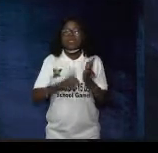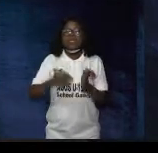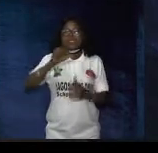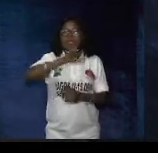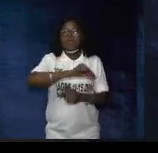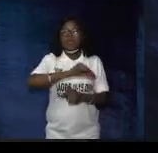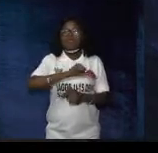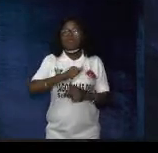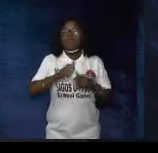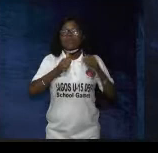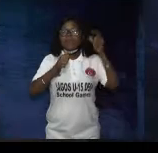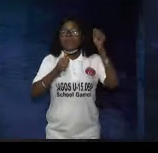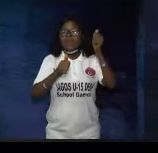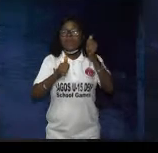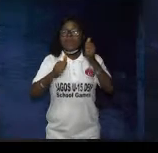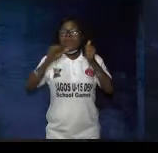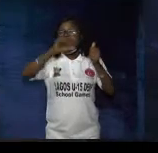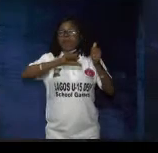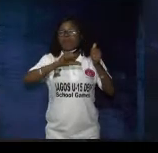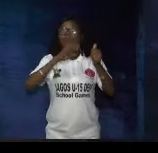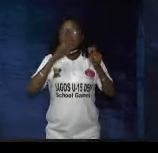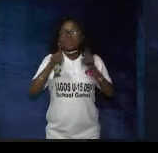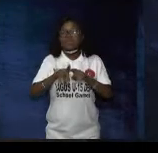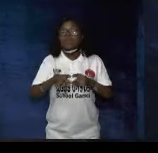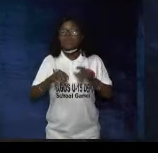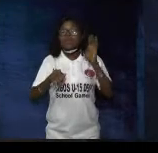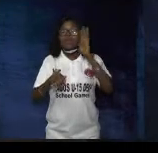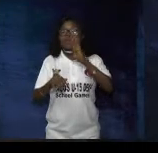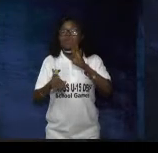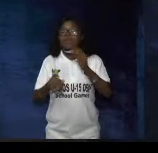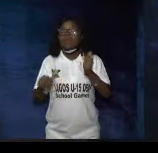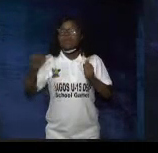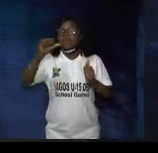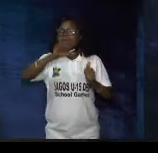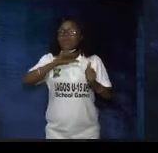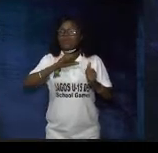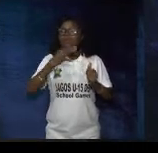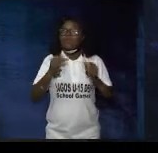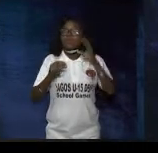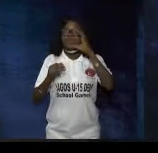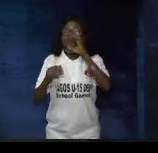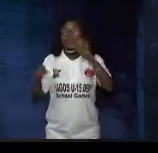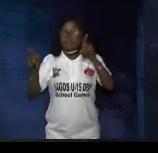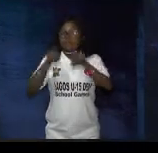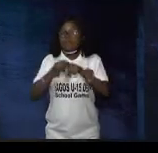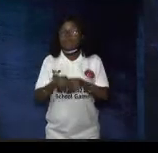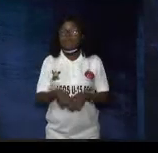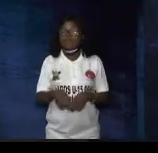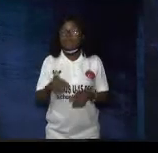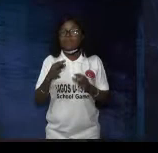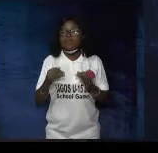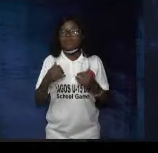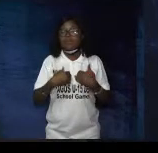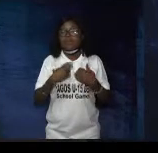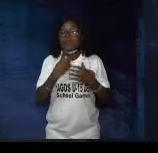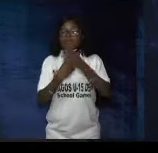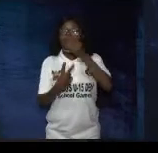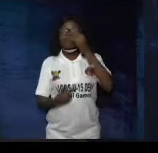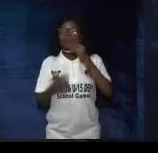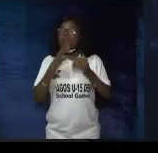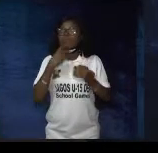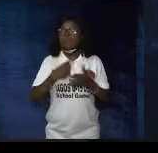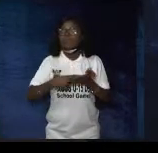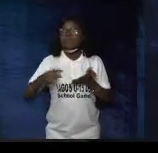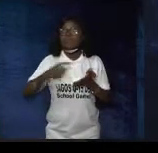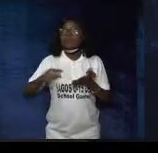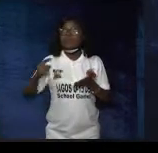is, this angle is the same thing as this angle, this is the same thing as this angle. So if I give it single marking, it has to be single marking all through.